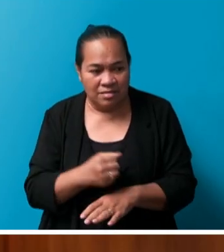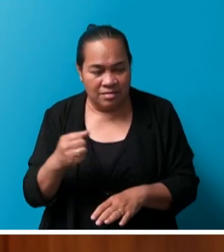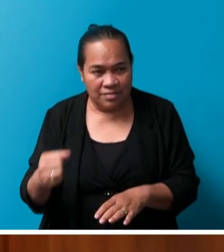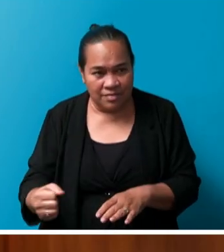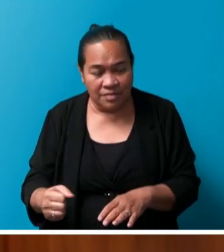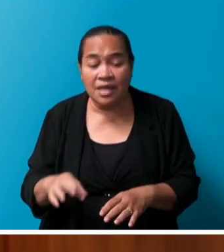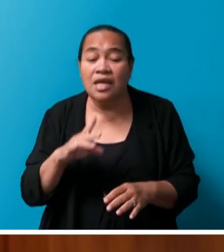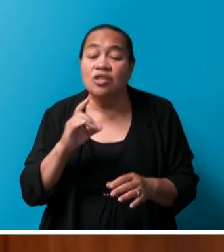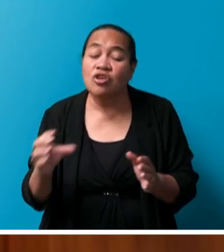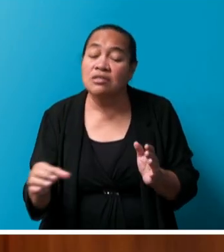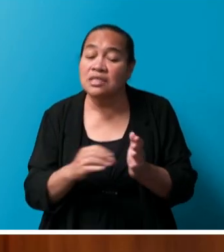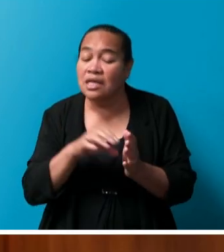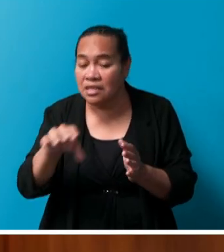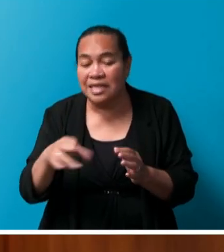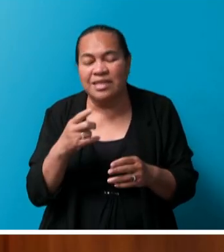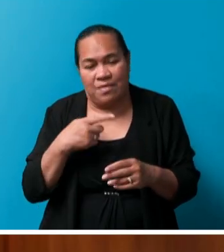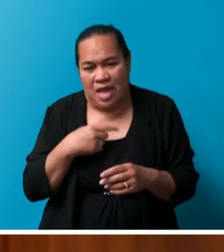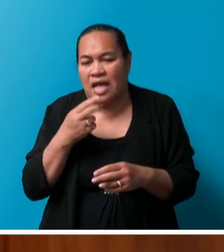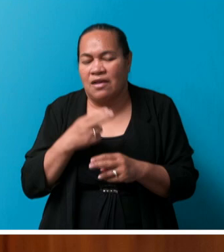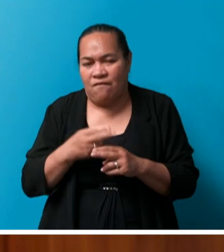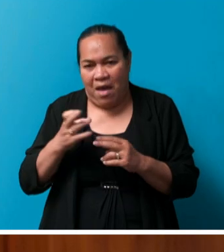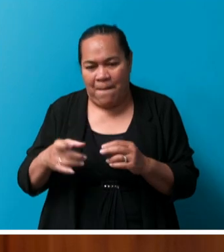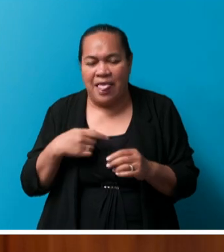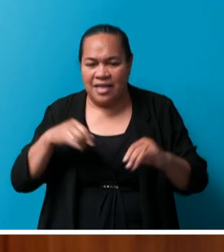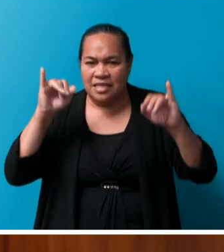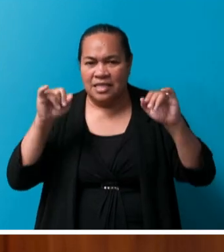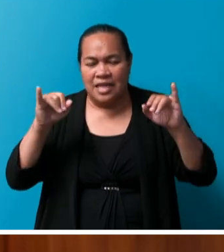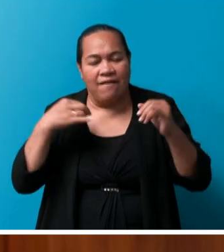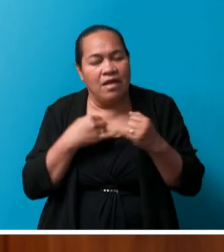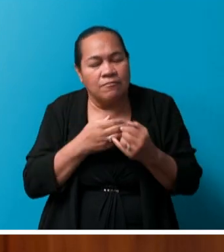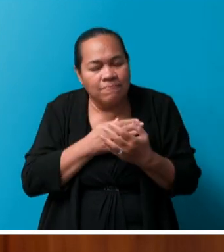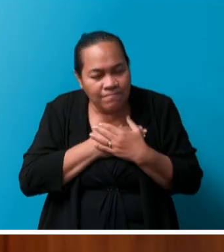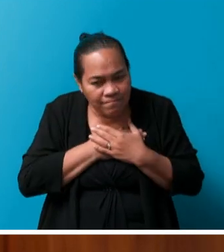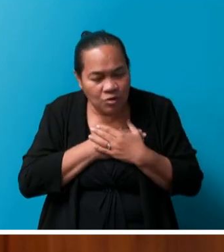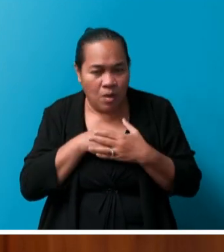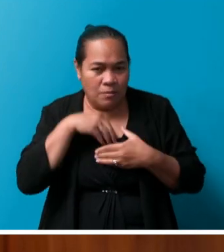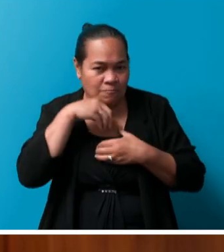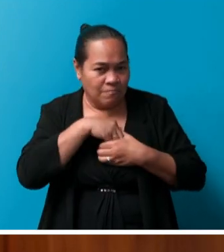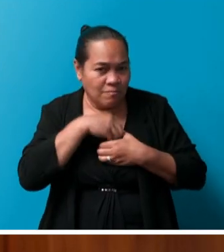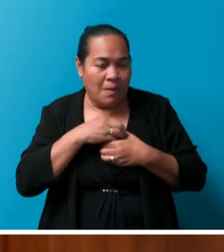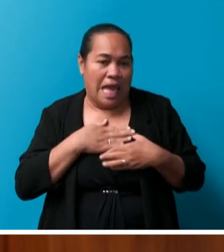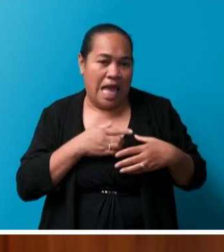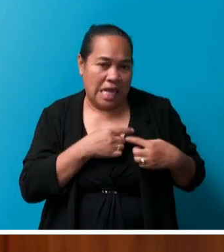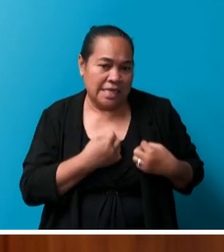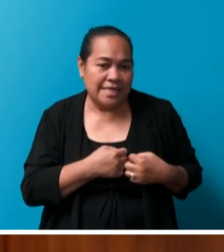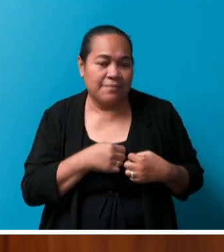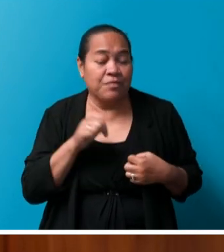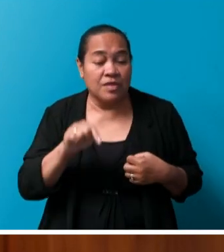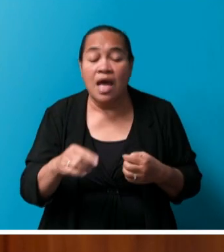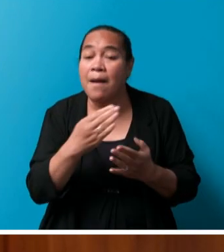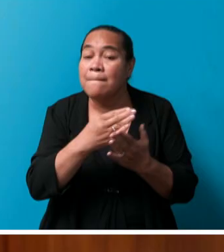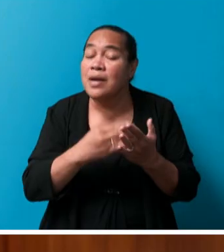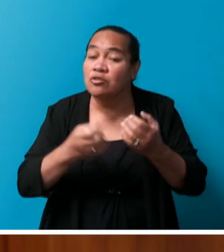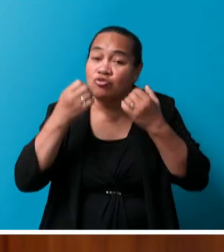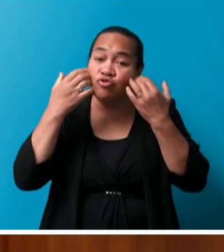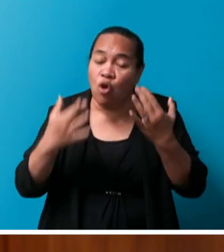sector. As a farmer, this issue very close to my heart. This budget shows a positive